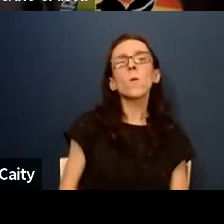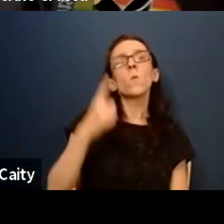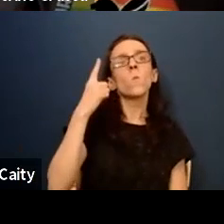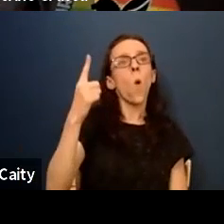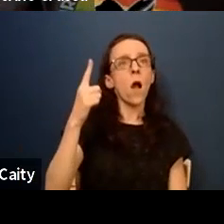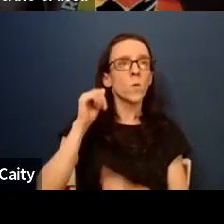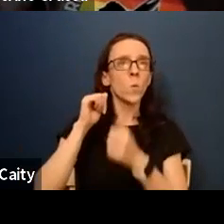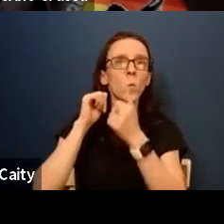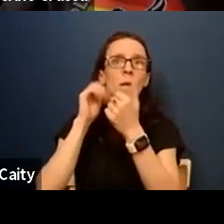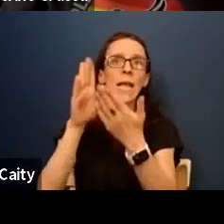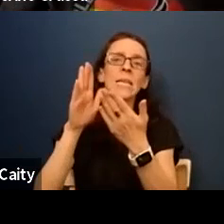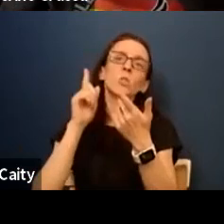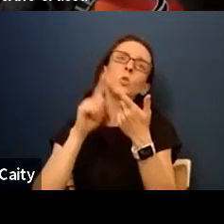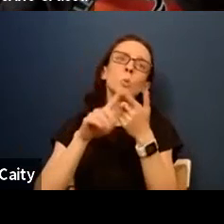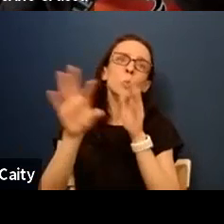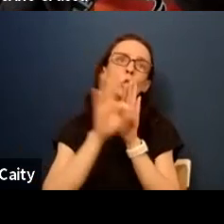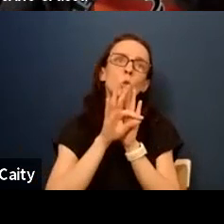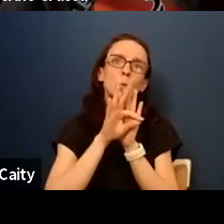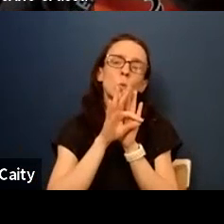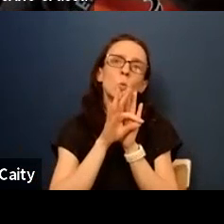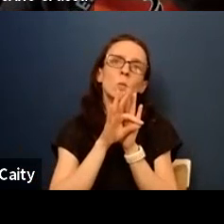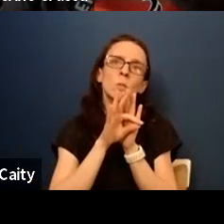choose the